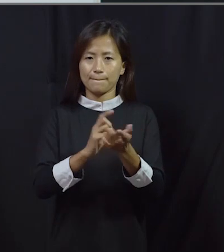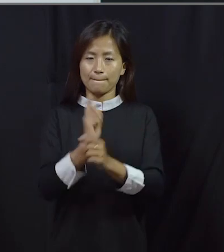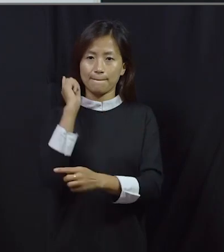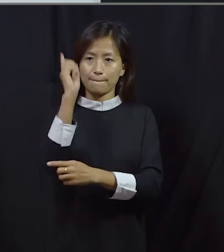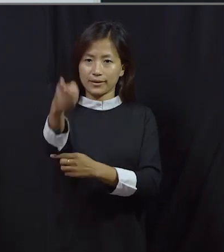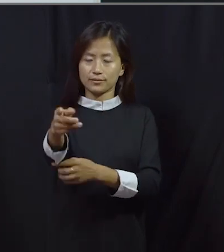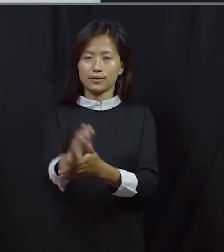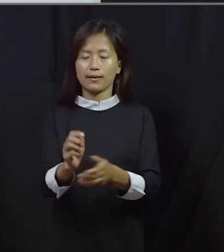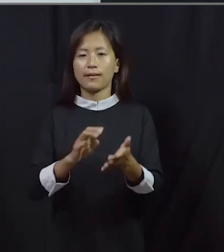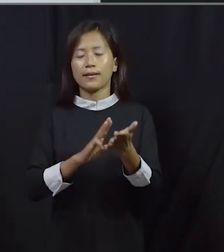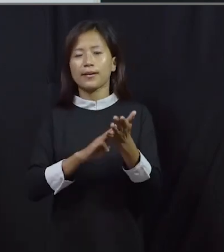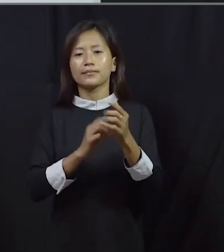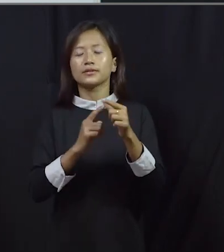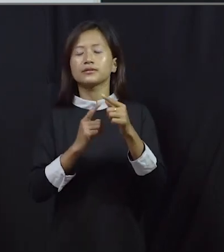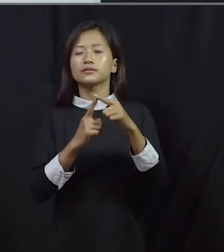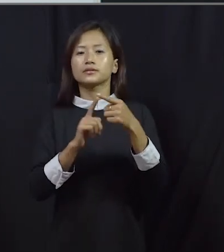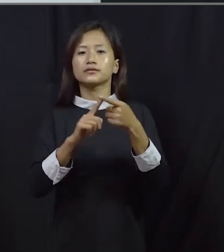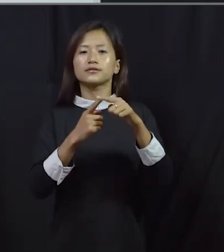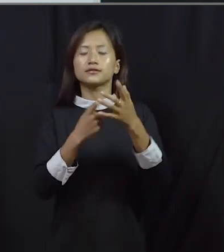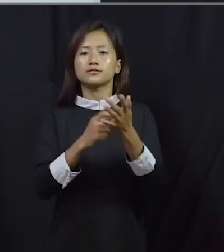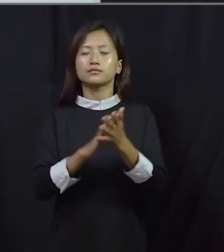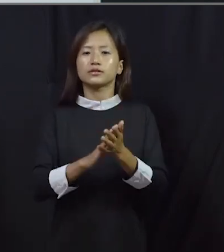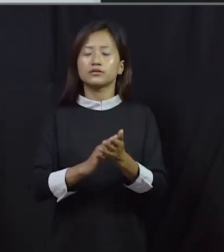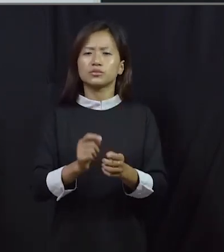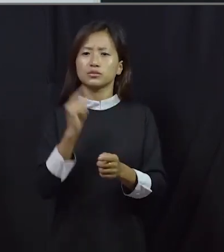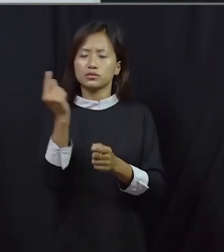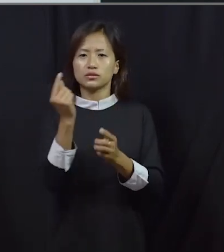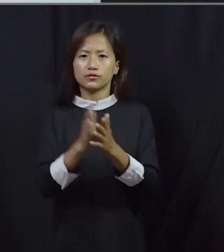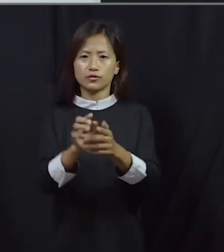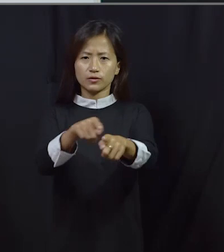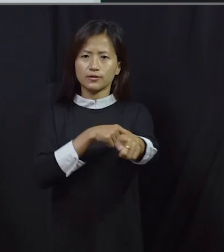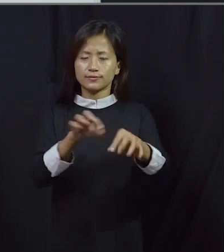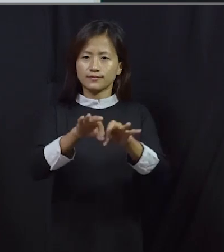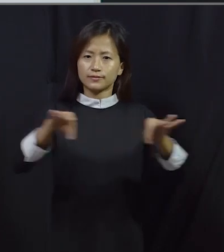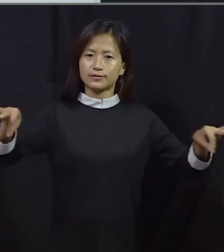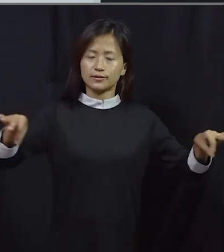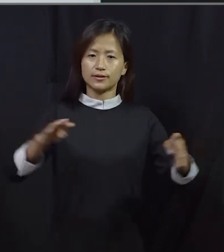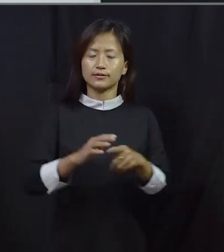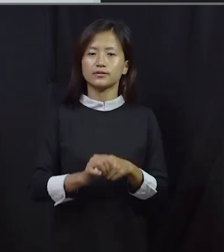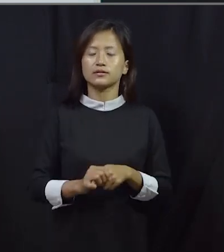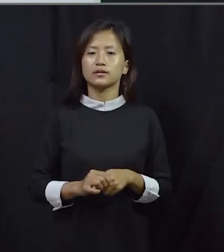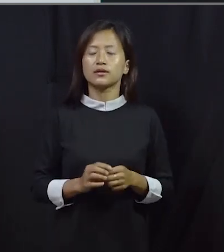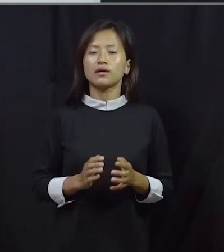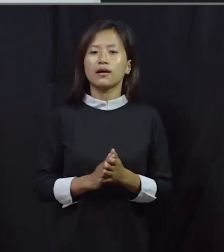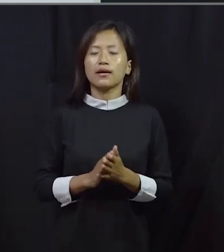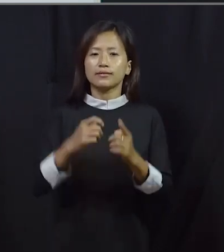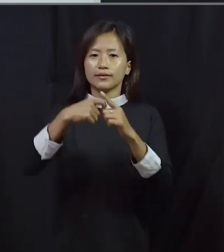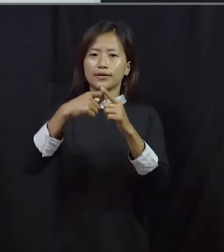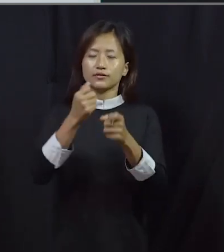what? Meter is used for length, and K is kilogram, is